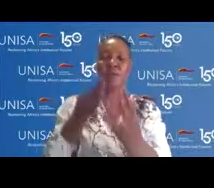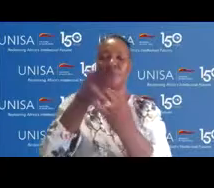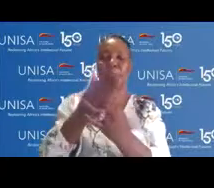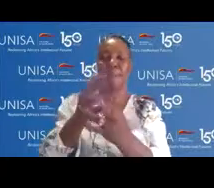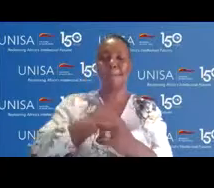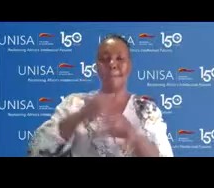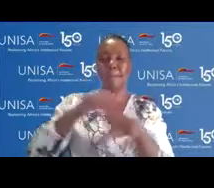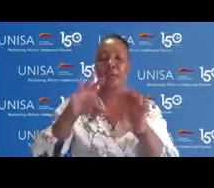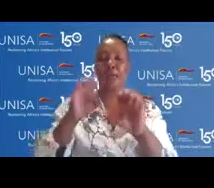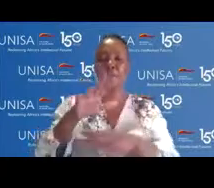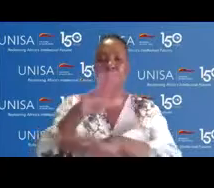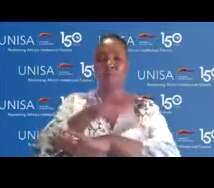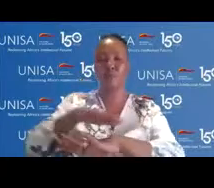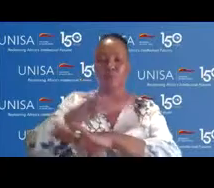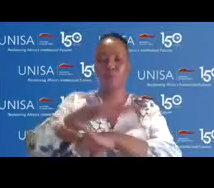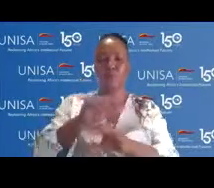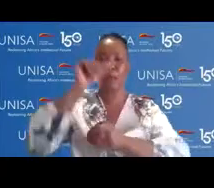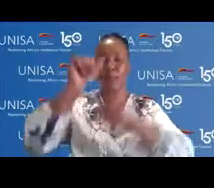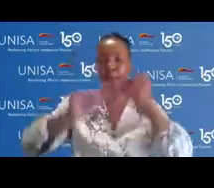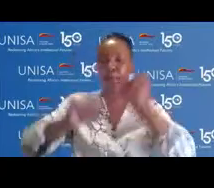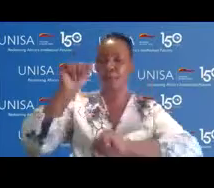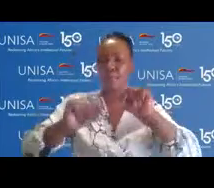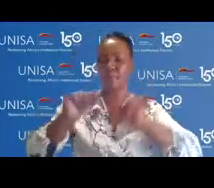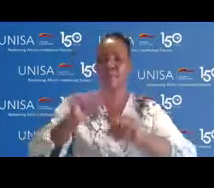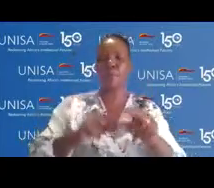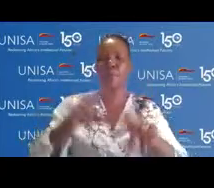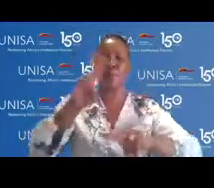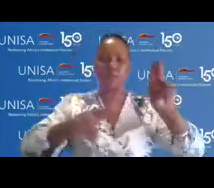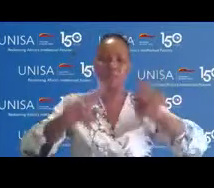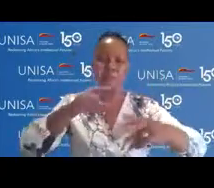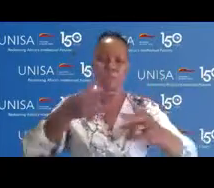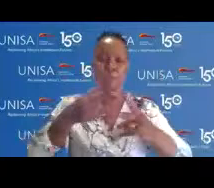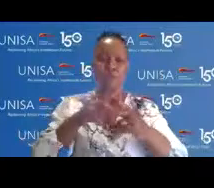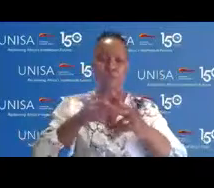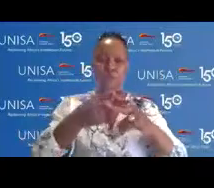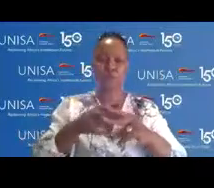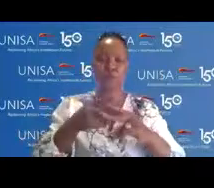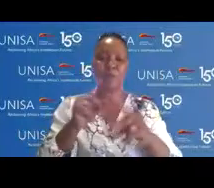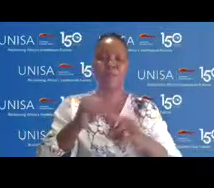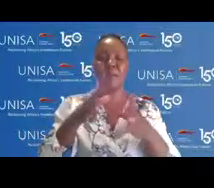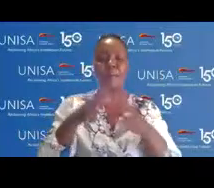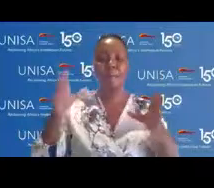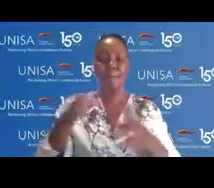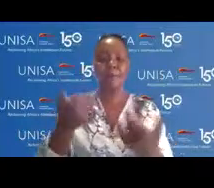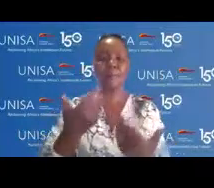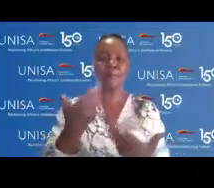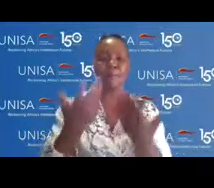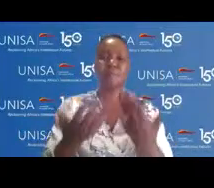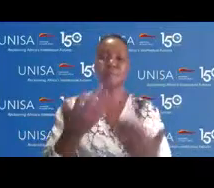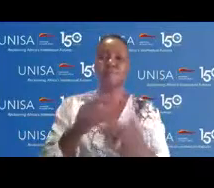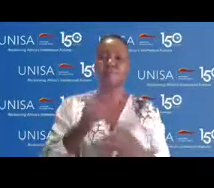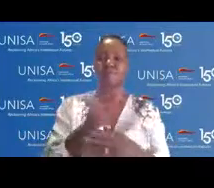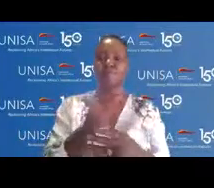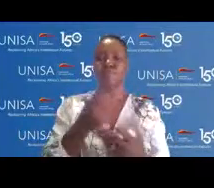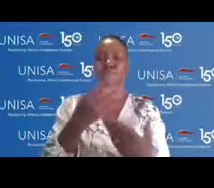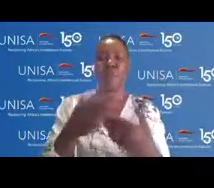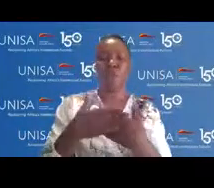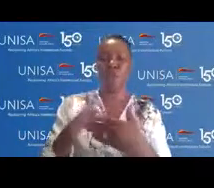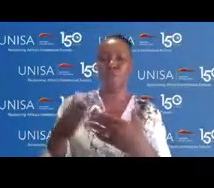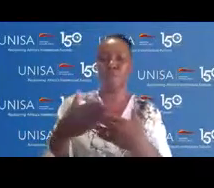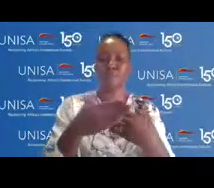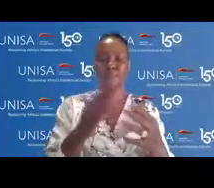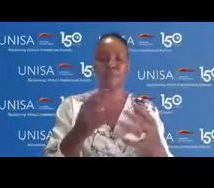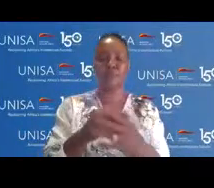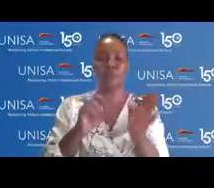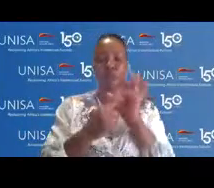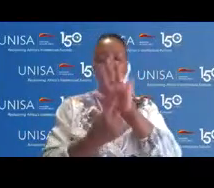portal, assessment types, proctoring tools. This is the big one. That's why I will rather open up this one just to show you exactly what's